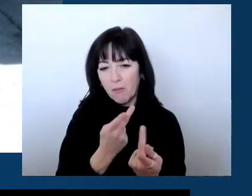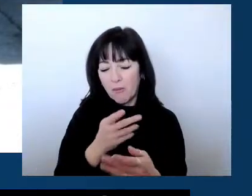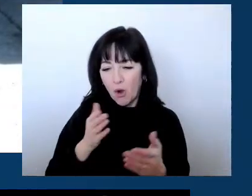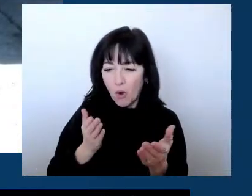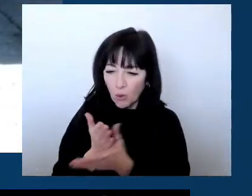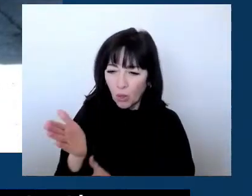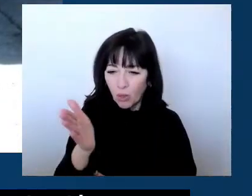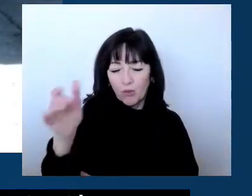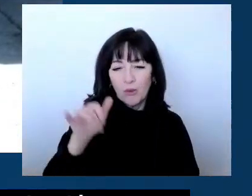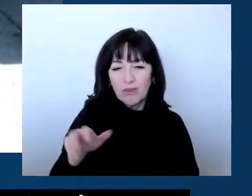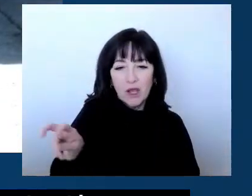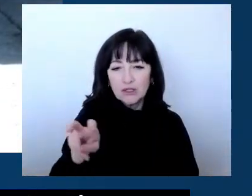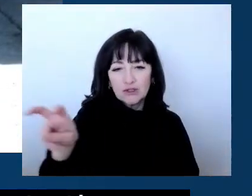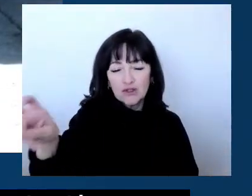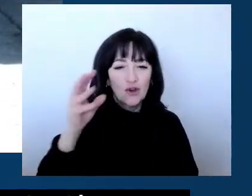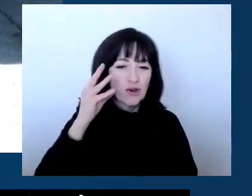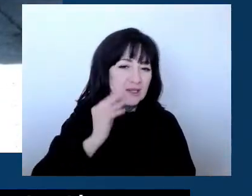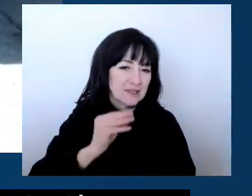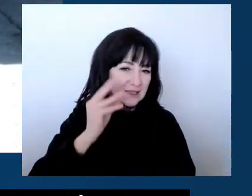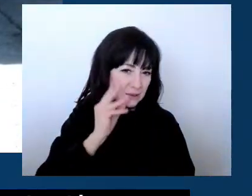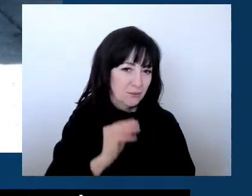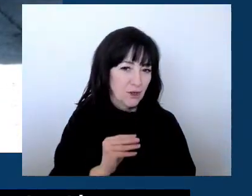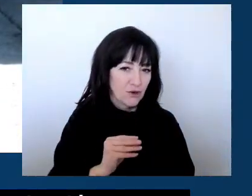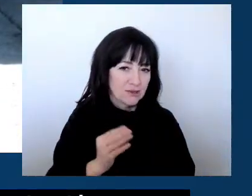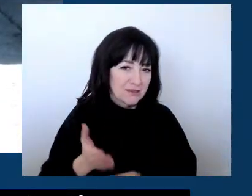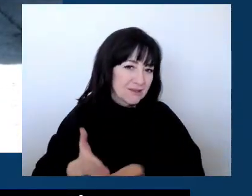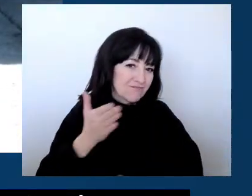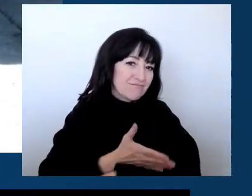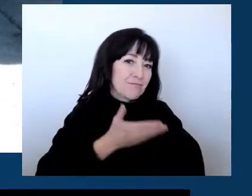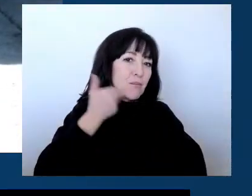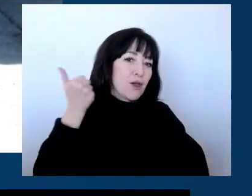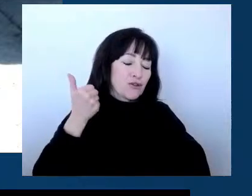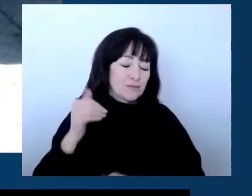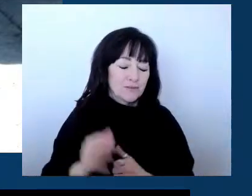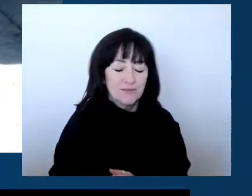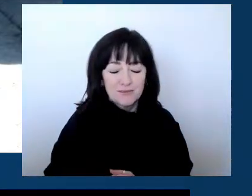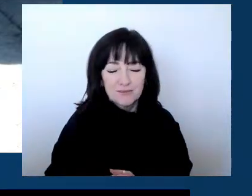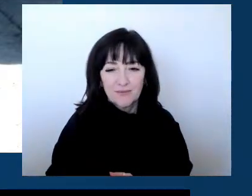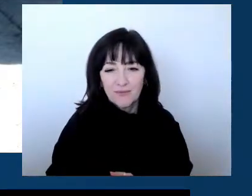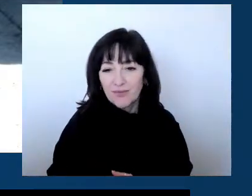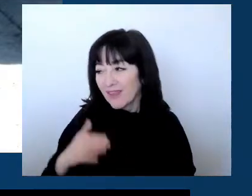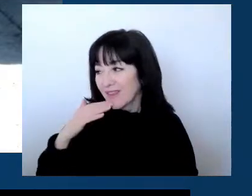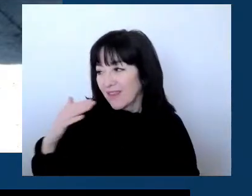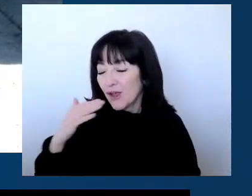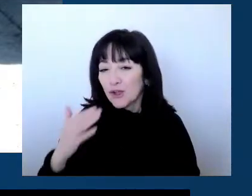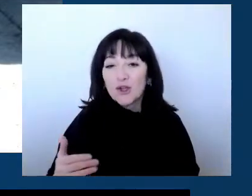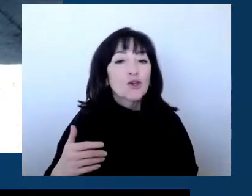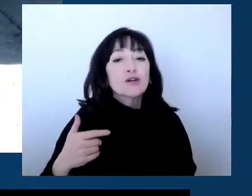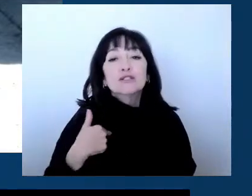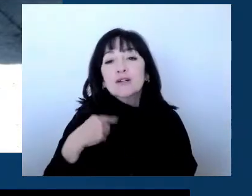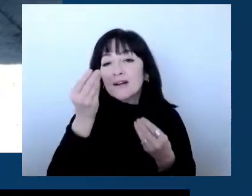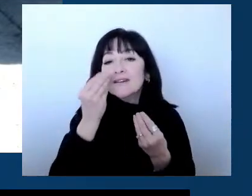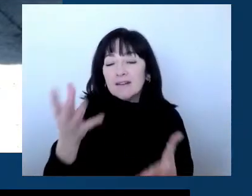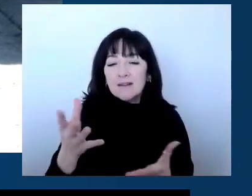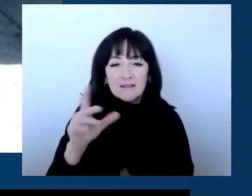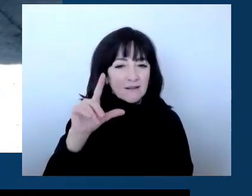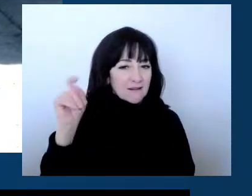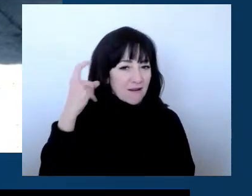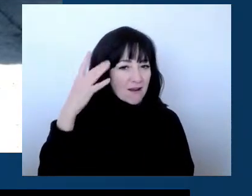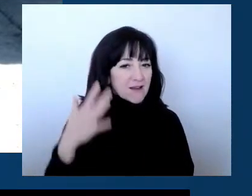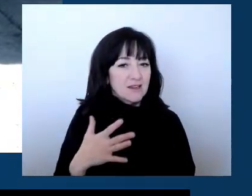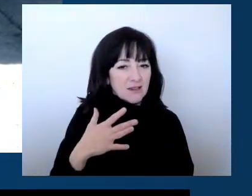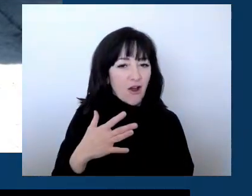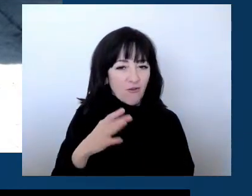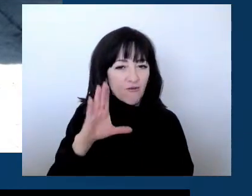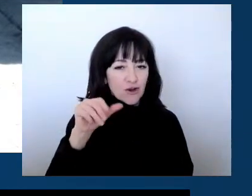Thank you so much. So as I mentioned, Governor Carney gave us our roadmap for making Delaware a cleaner state with the release of our